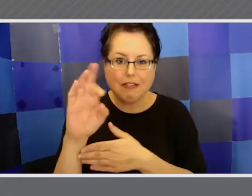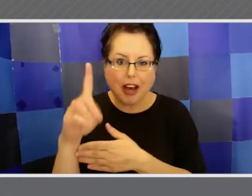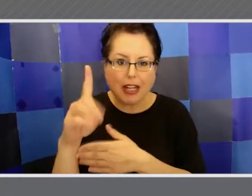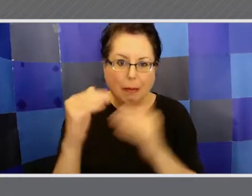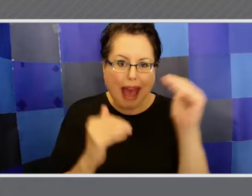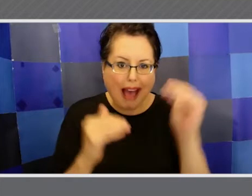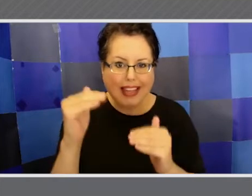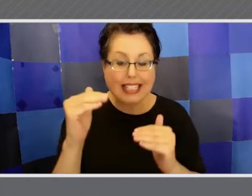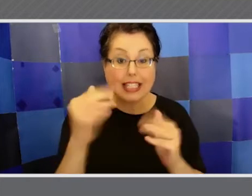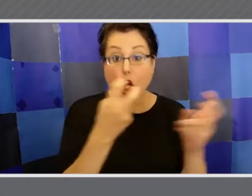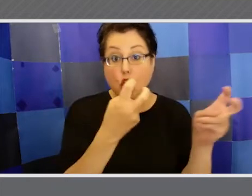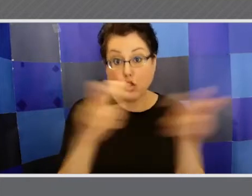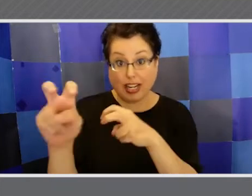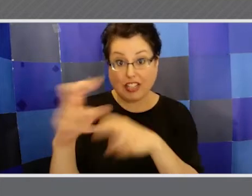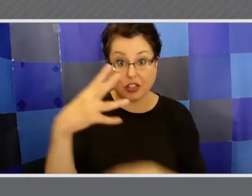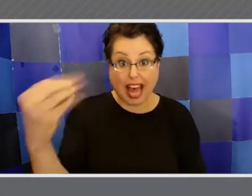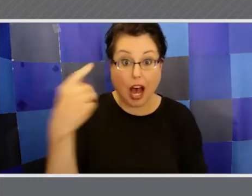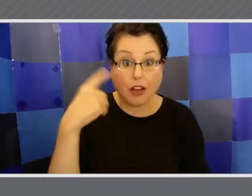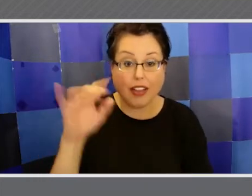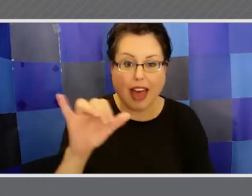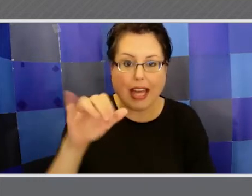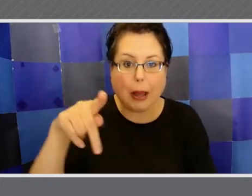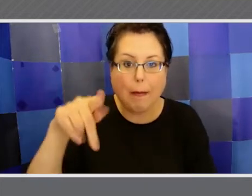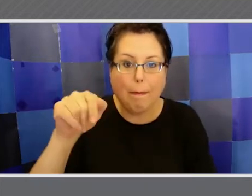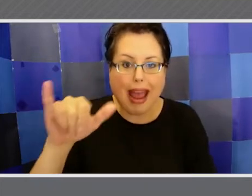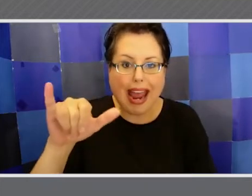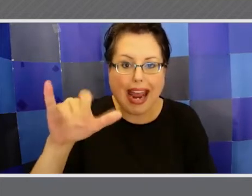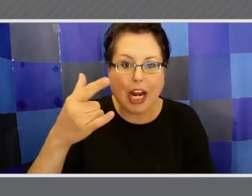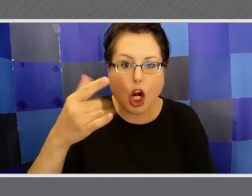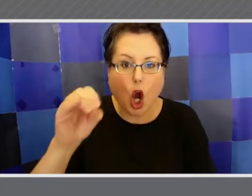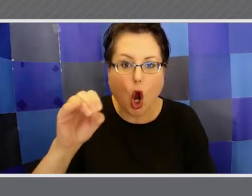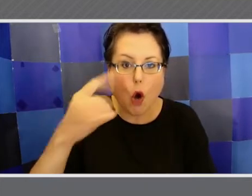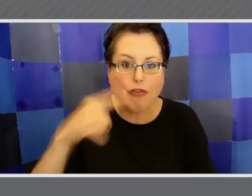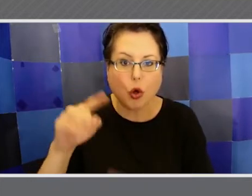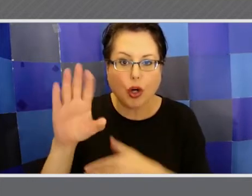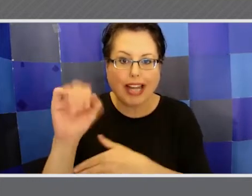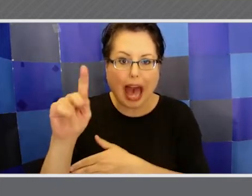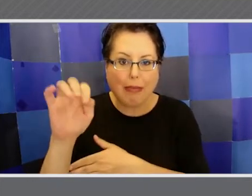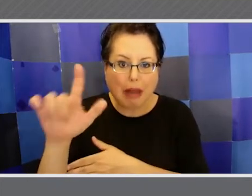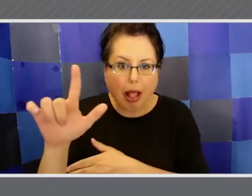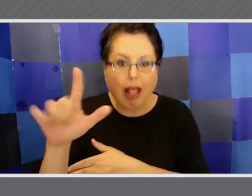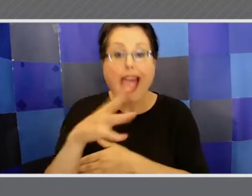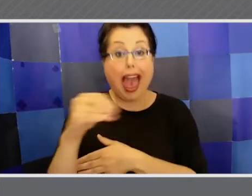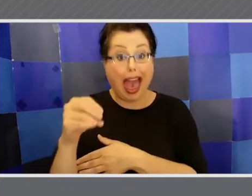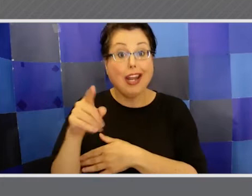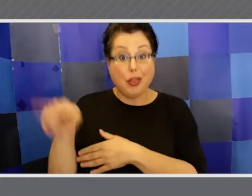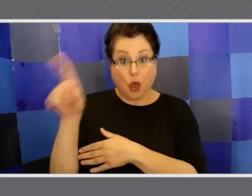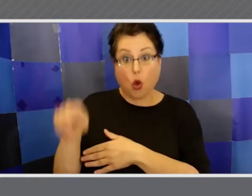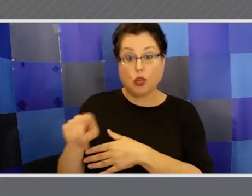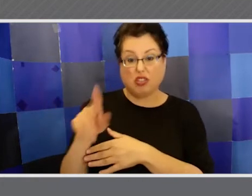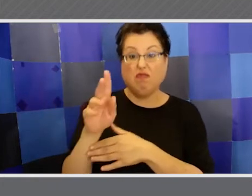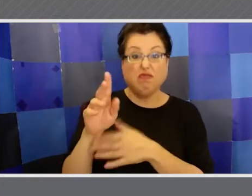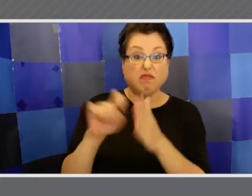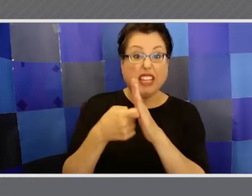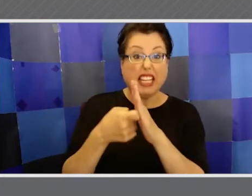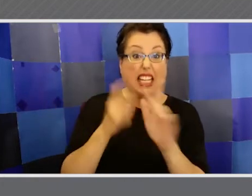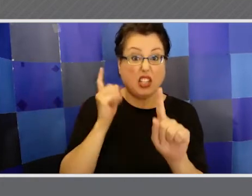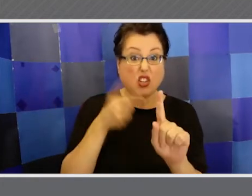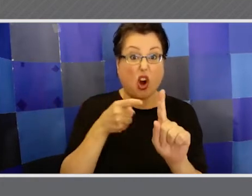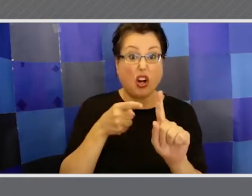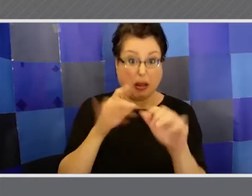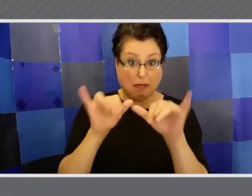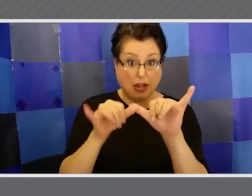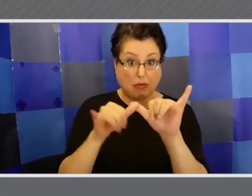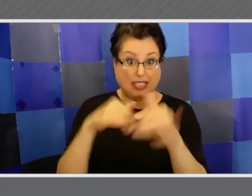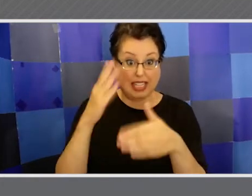We've mentioned pay-go for capital and anything else, and then those key metrics down at the end. So this red